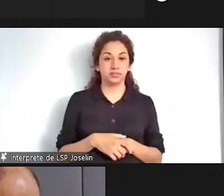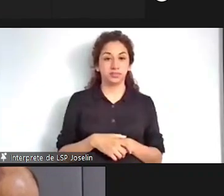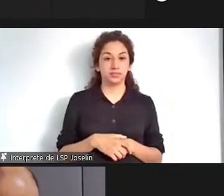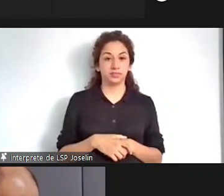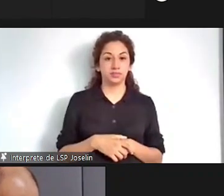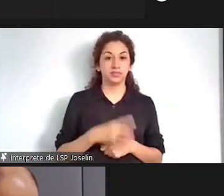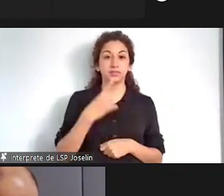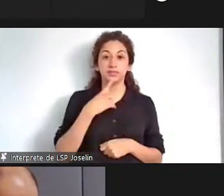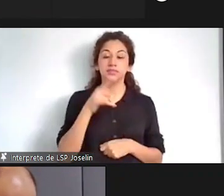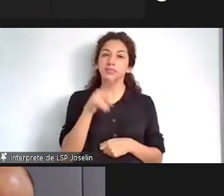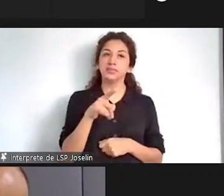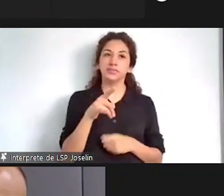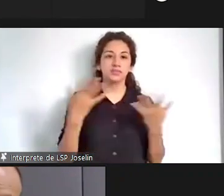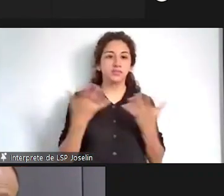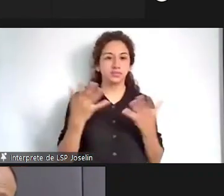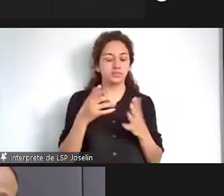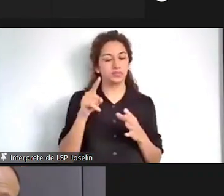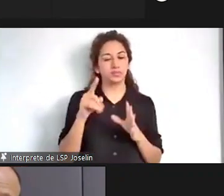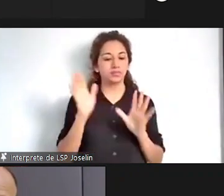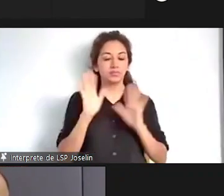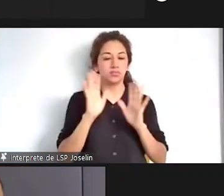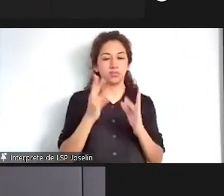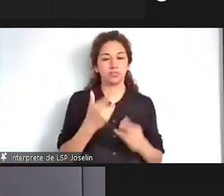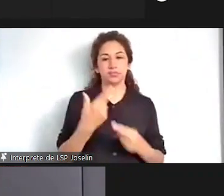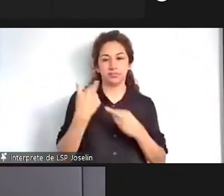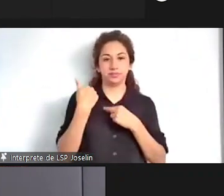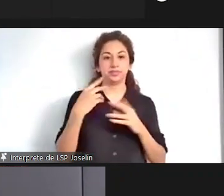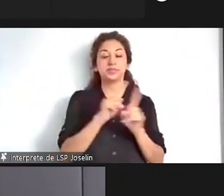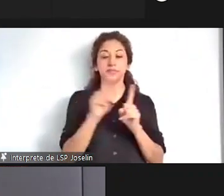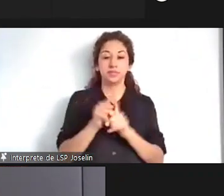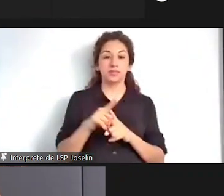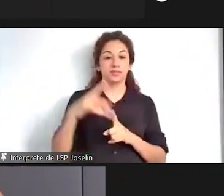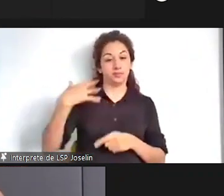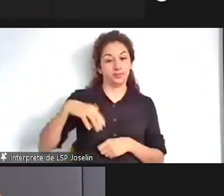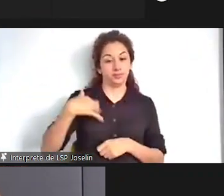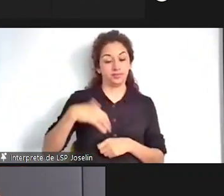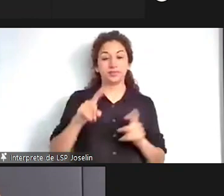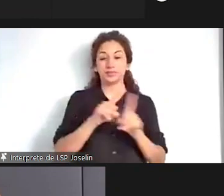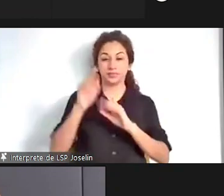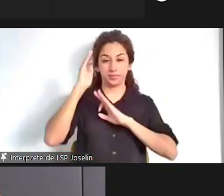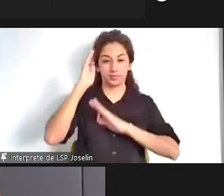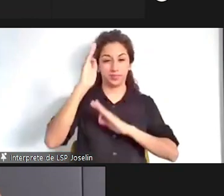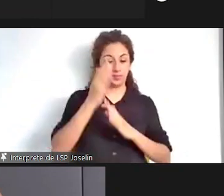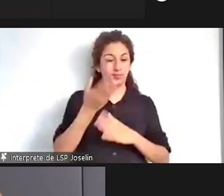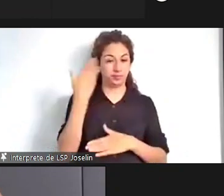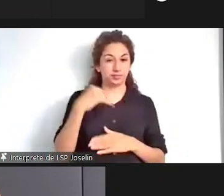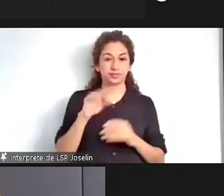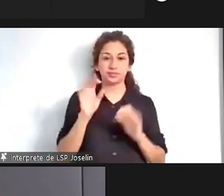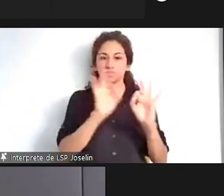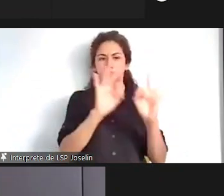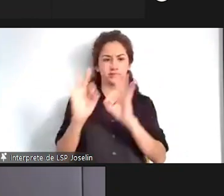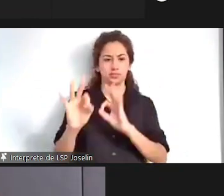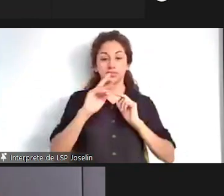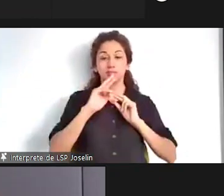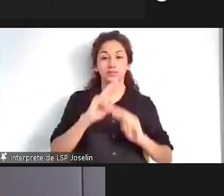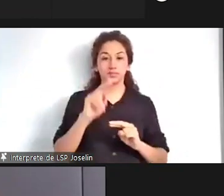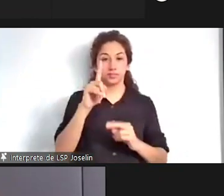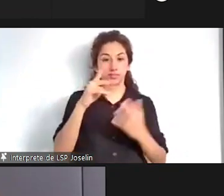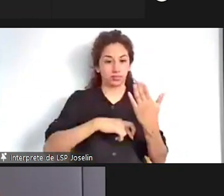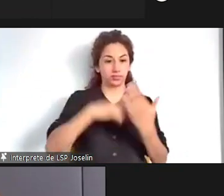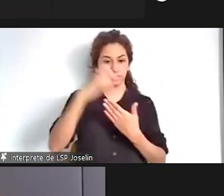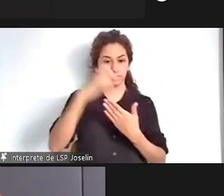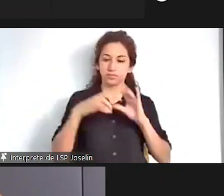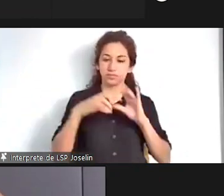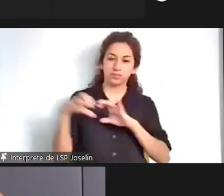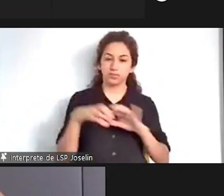uh chile it was that that this would go up escaping this action in the buenos aires it was a